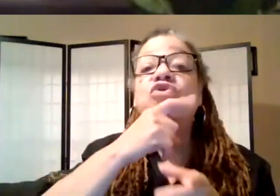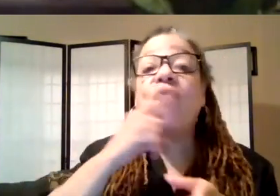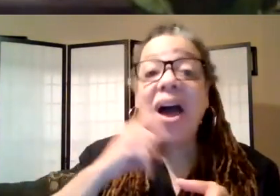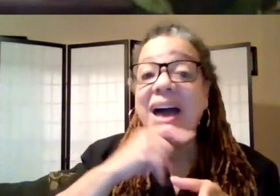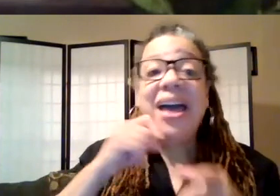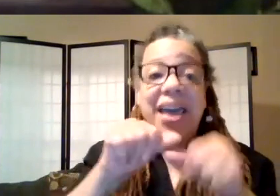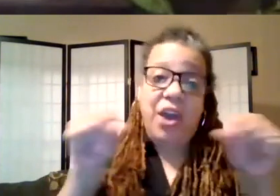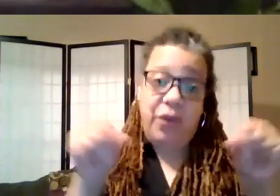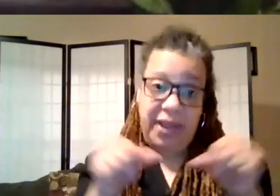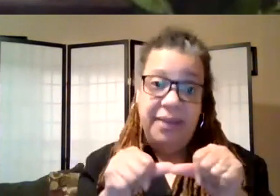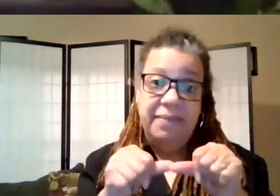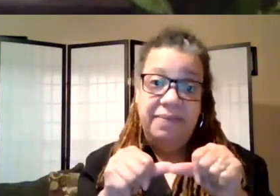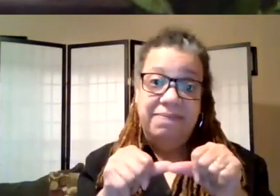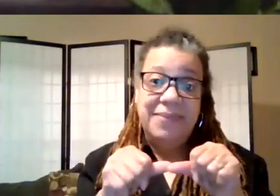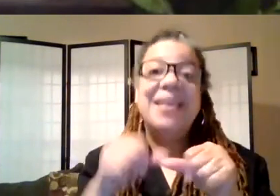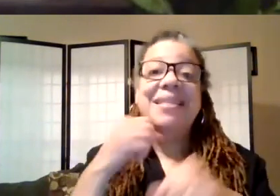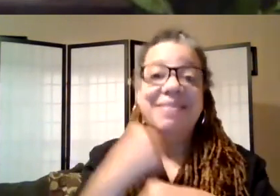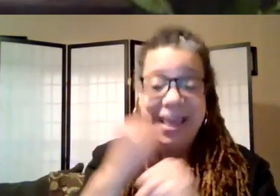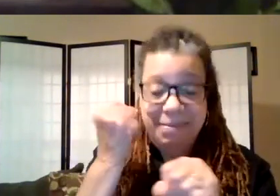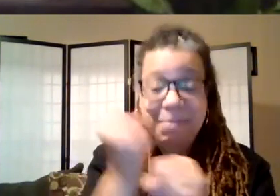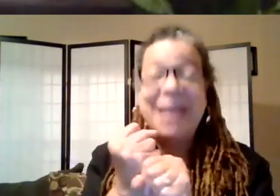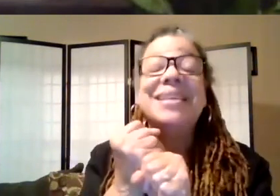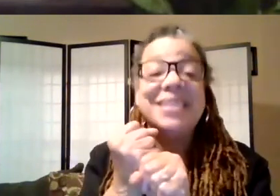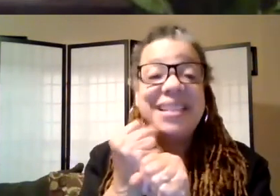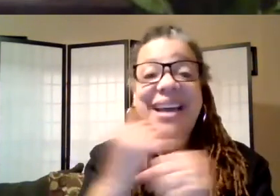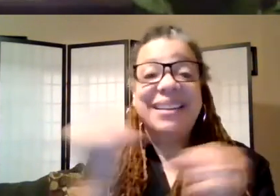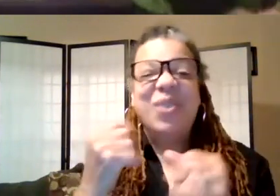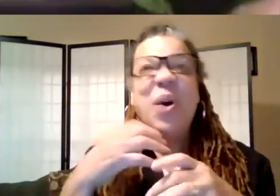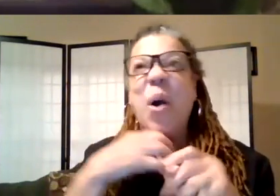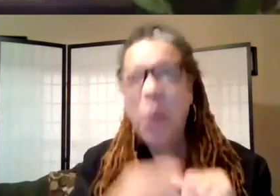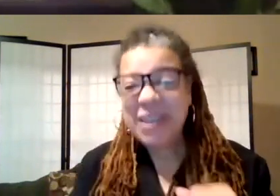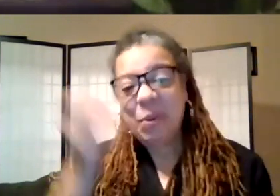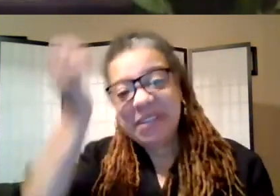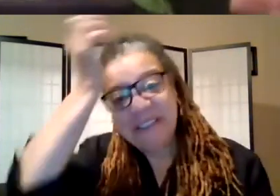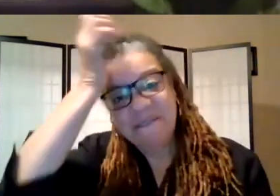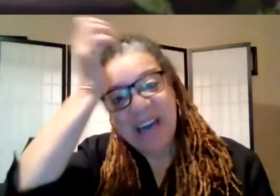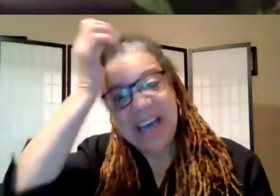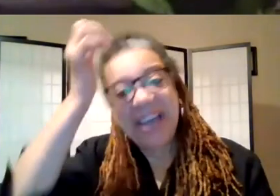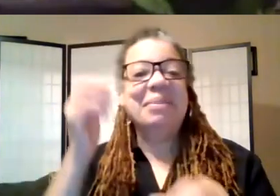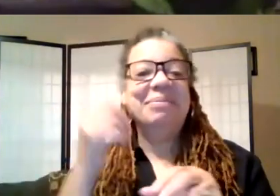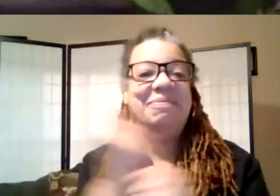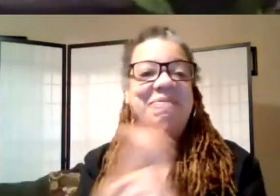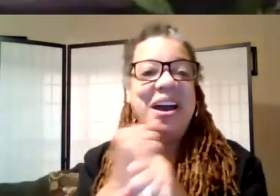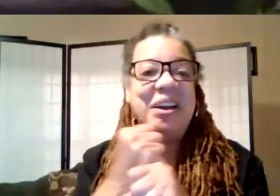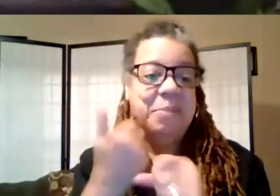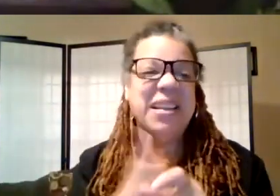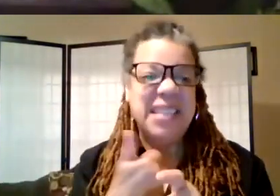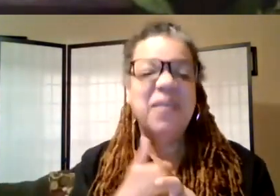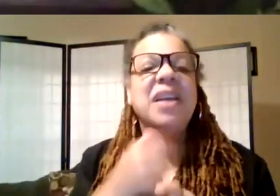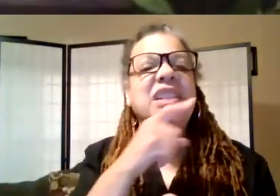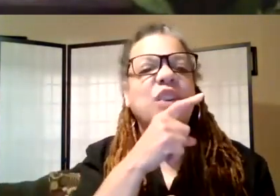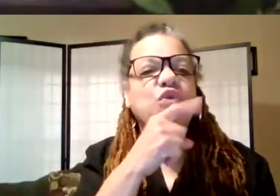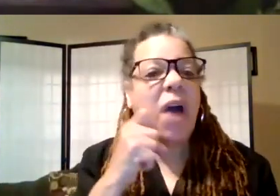God, I wish I was a firefighter sometimes. The dry brush fire stuff that's